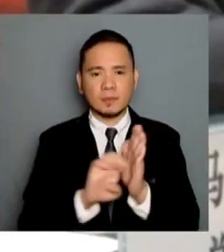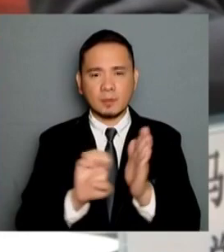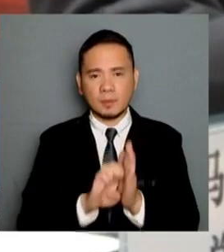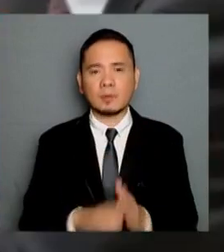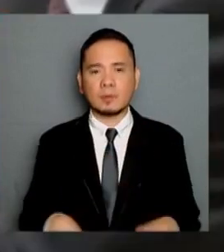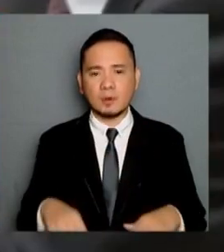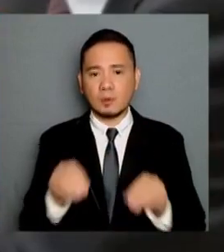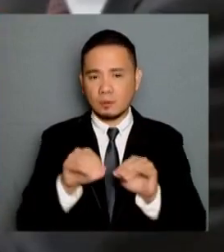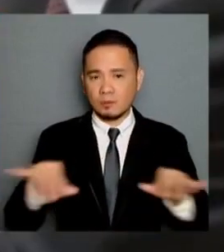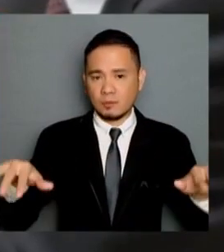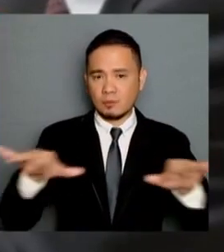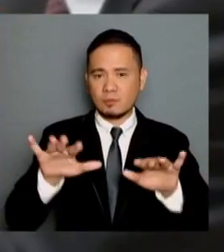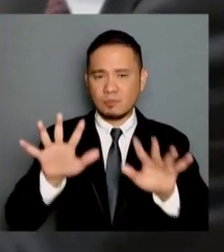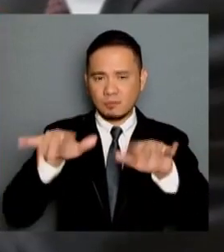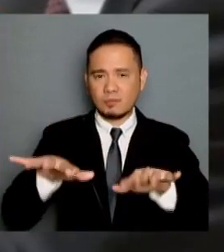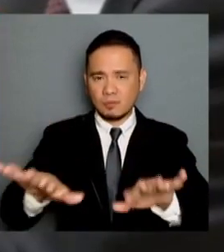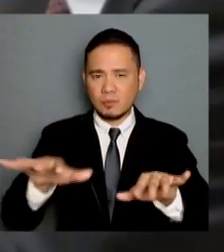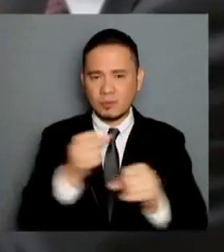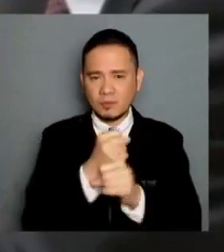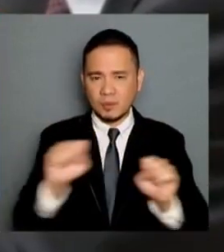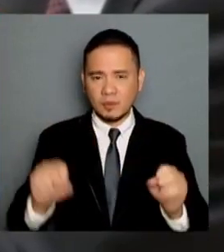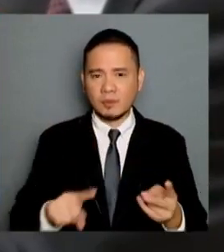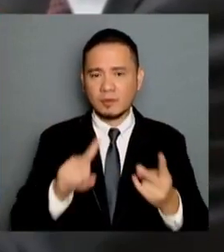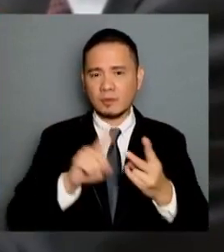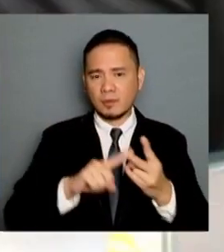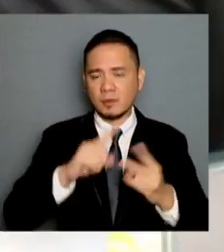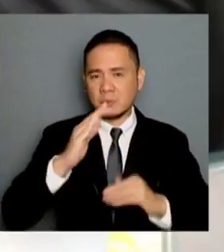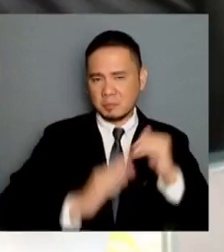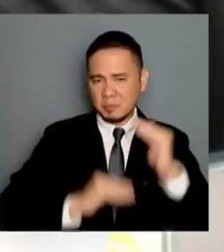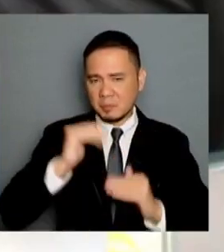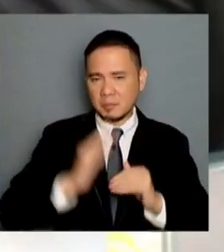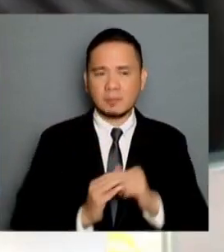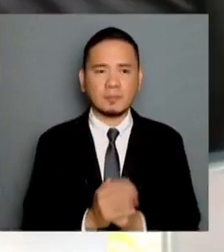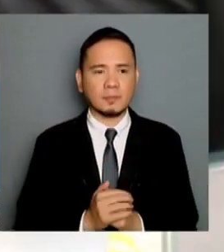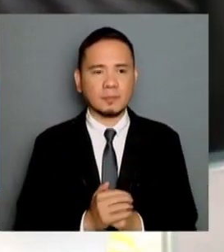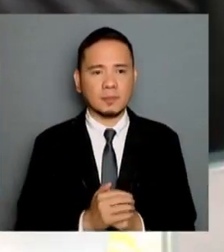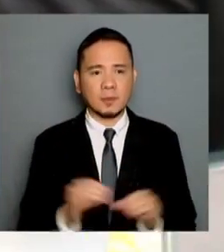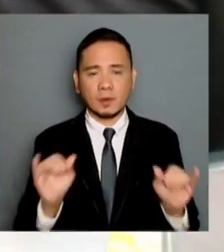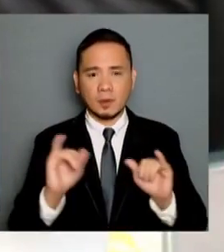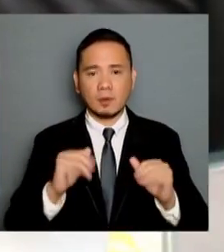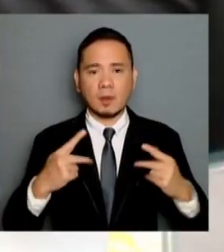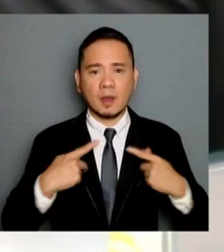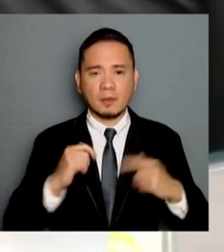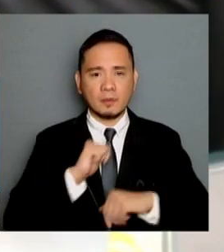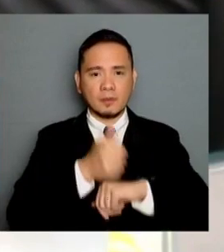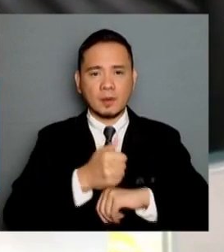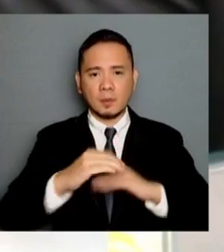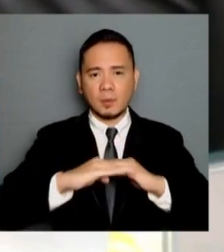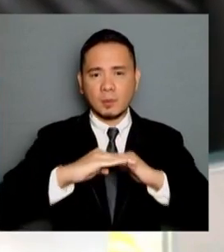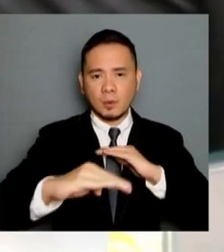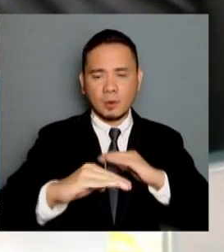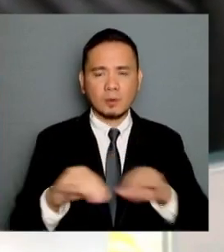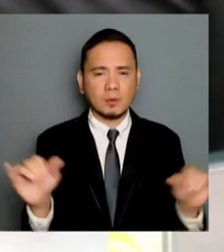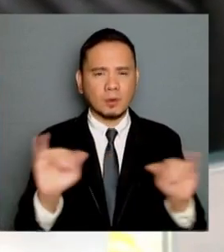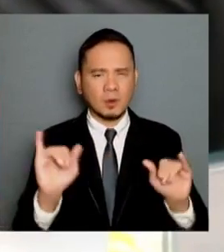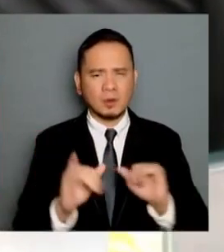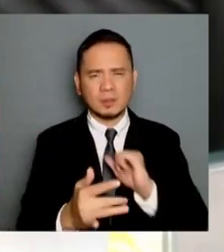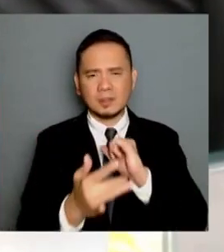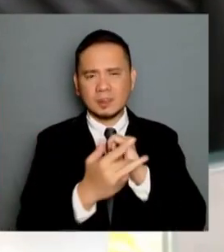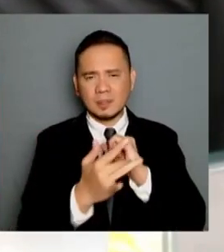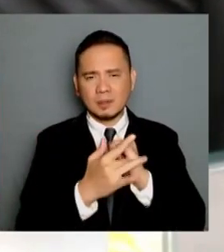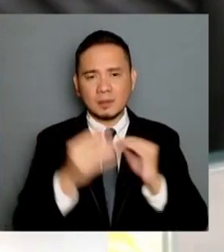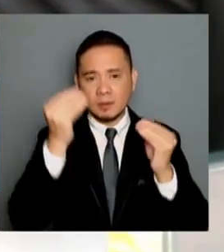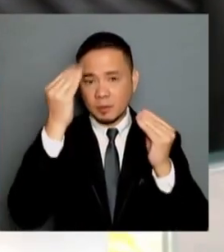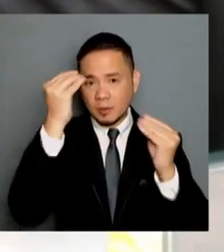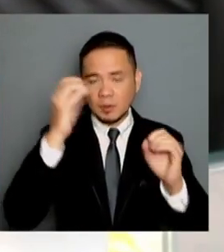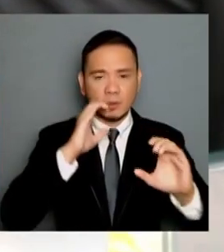and infrastructure. Among the deals signed are on cooperation on the Belt and Road Initiative and on digital and information and